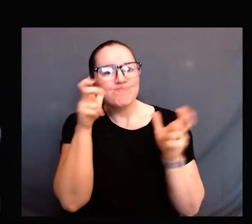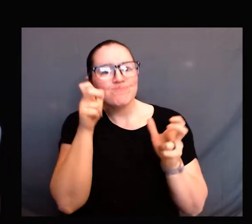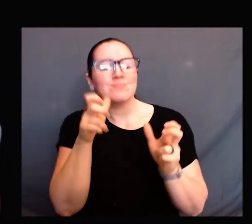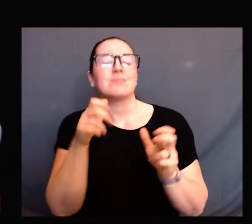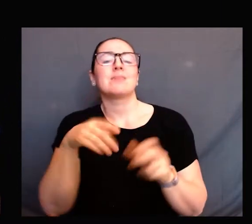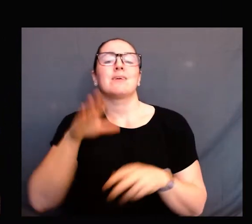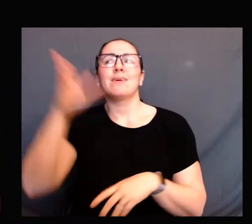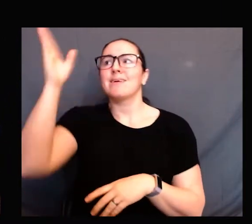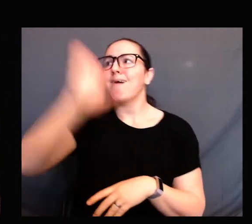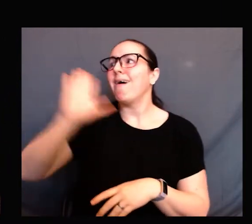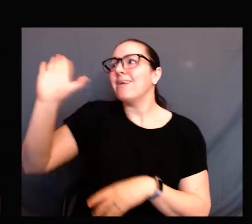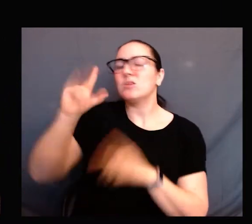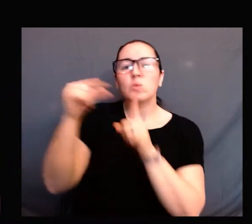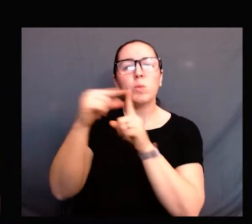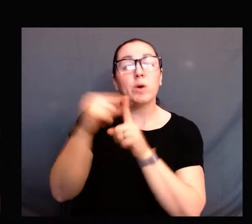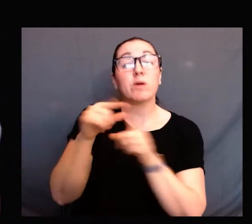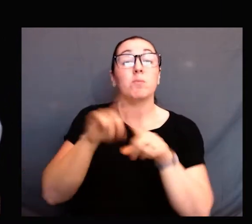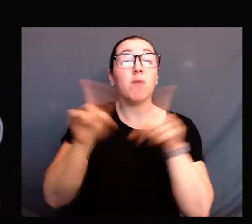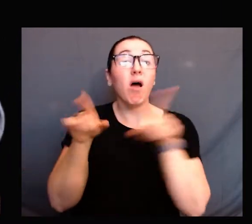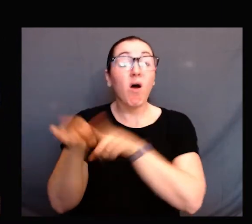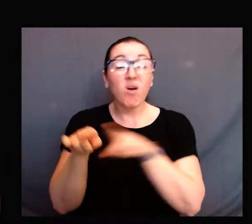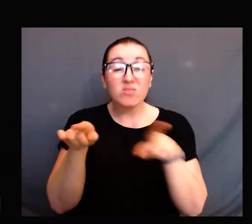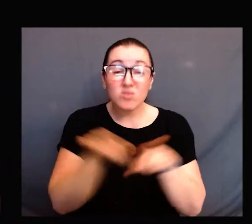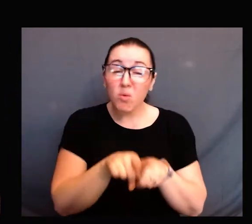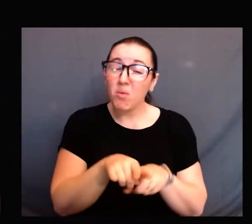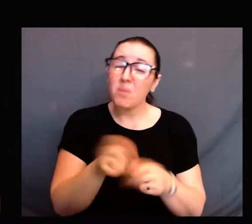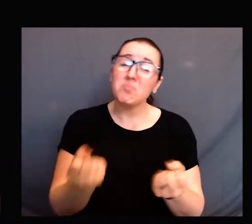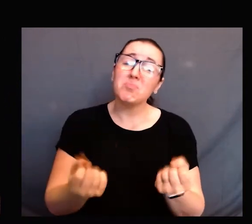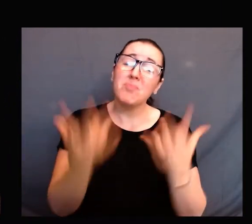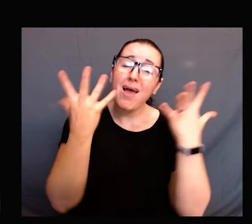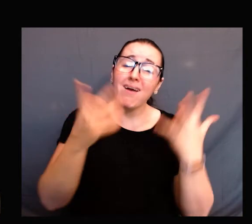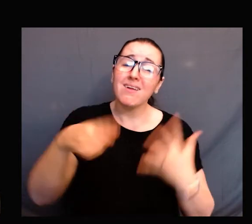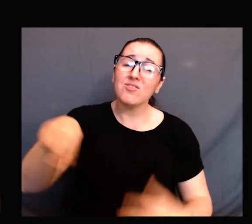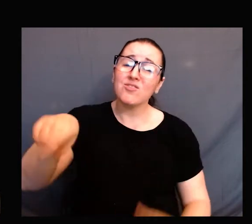hear the word, but also because